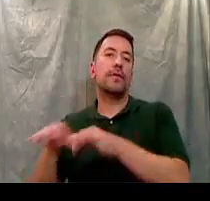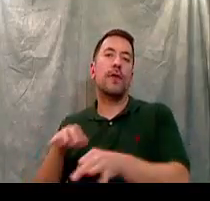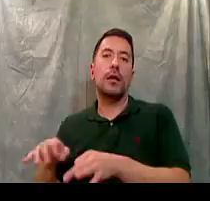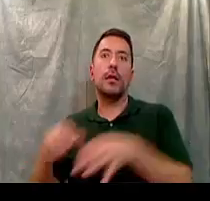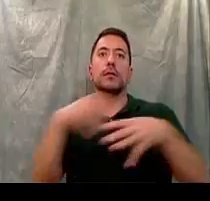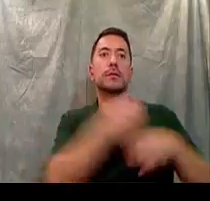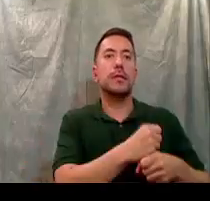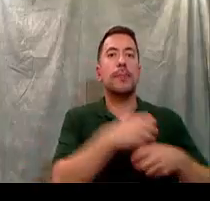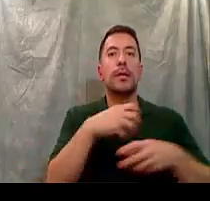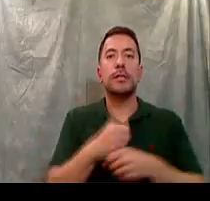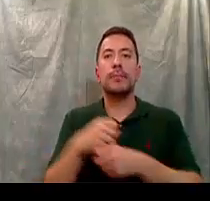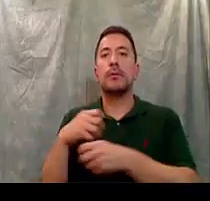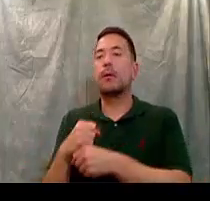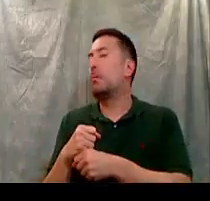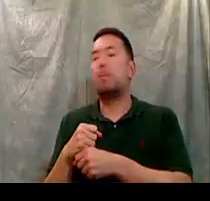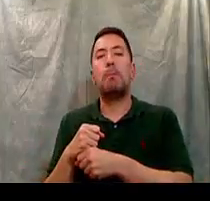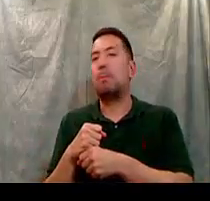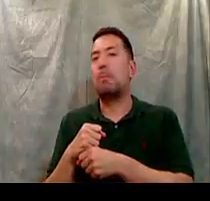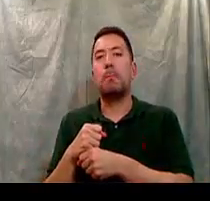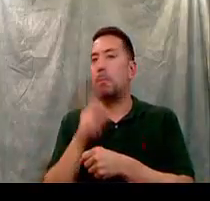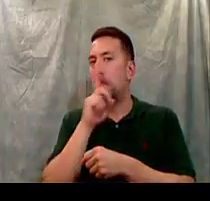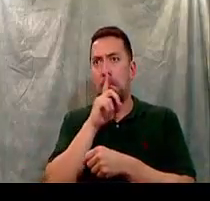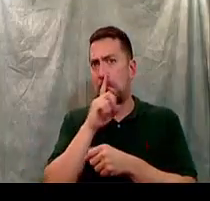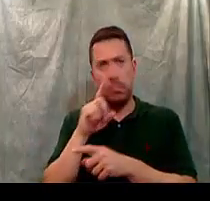But she's actually done this,